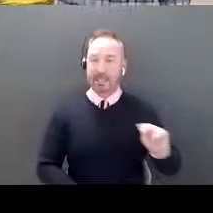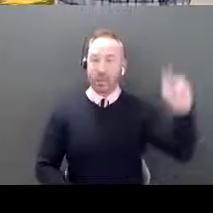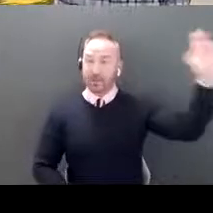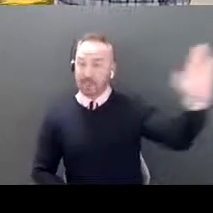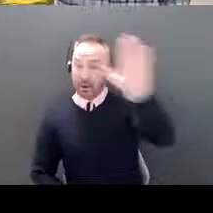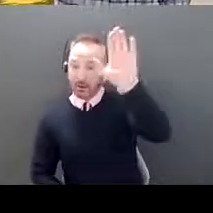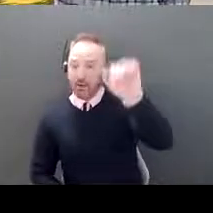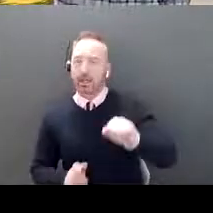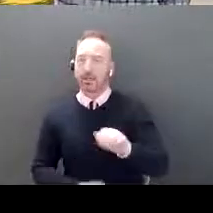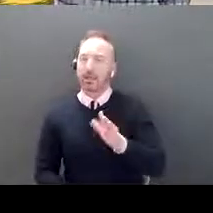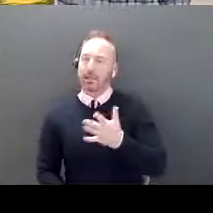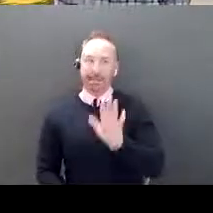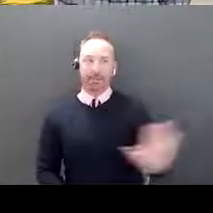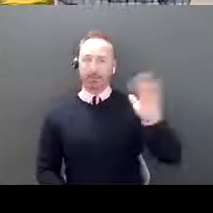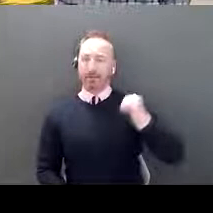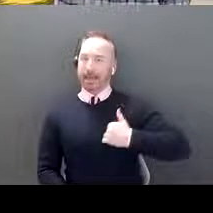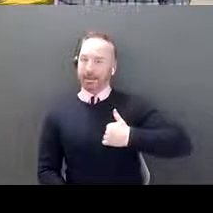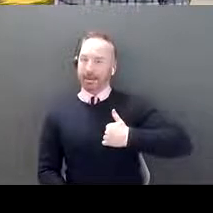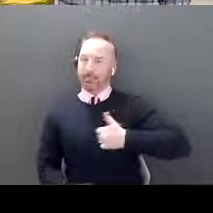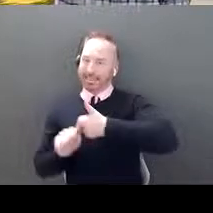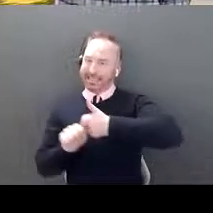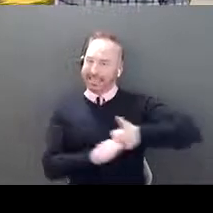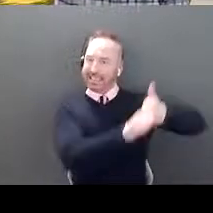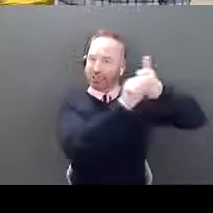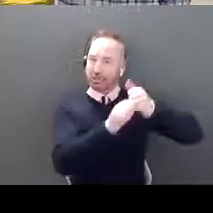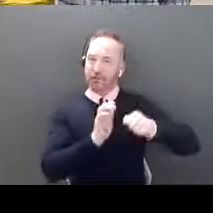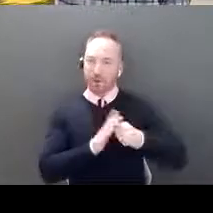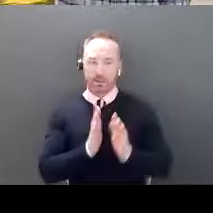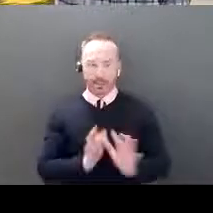time to reinvest in it, because we know that